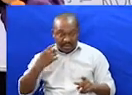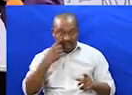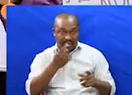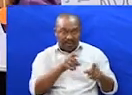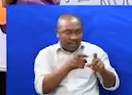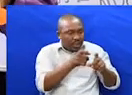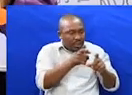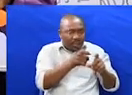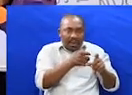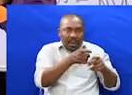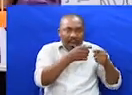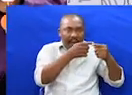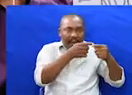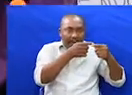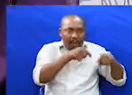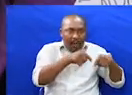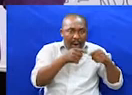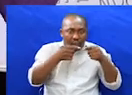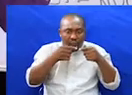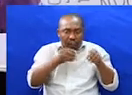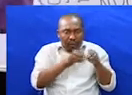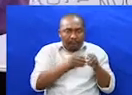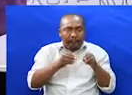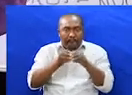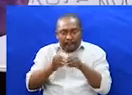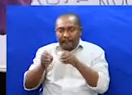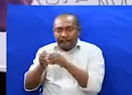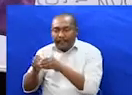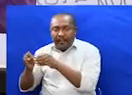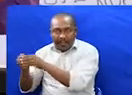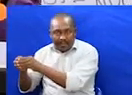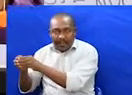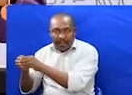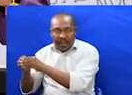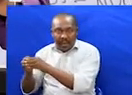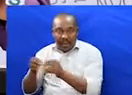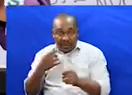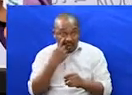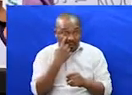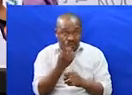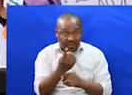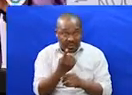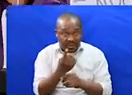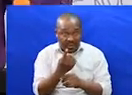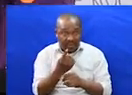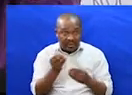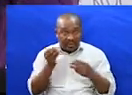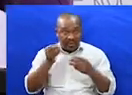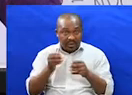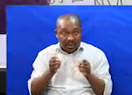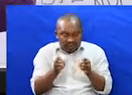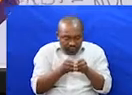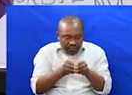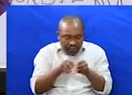called nucleotides. And then also we see that nucleotide, it consists of 3 parts. Now we